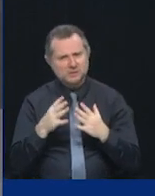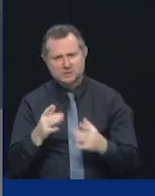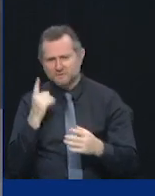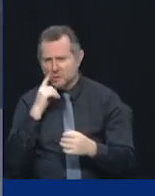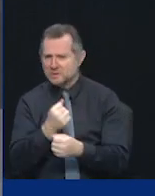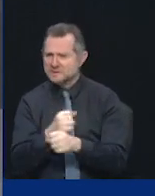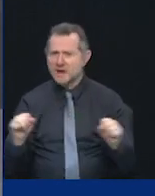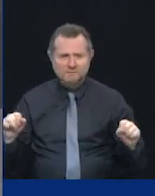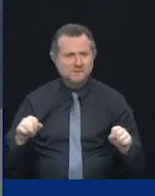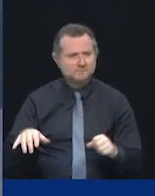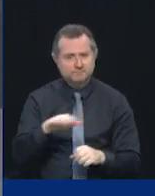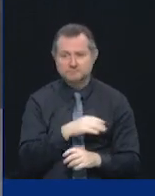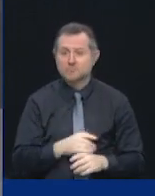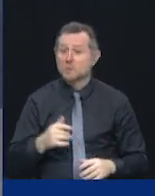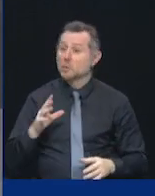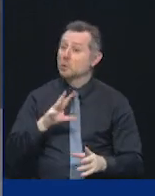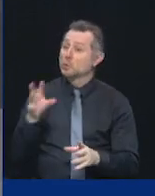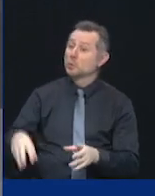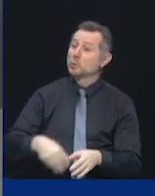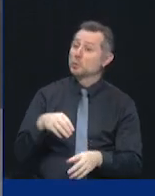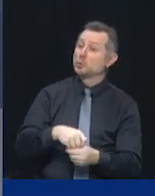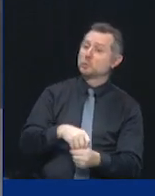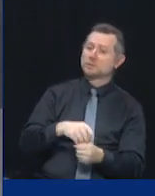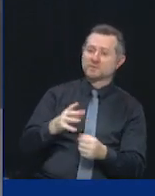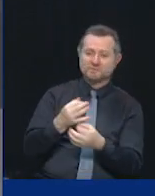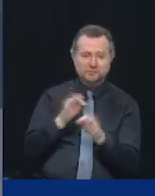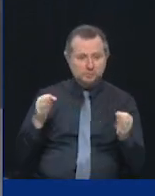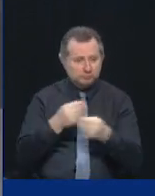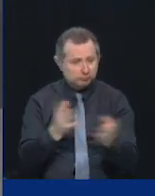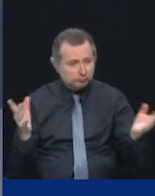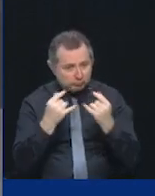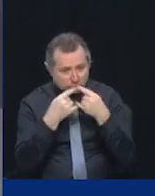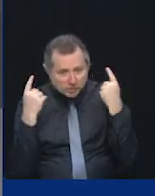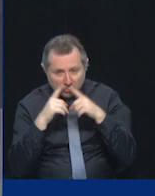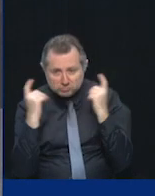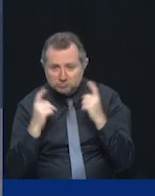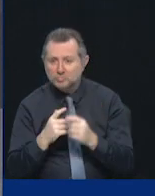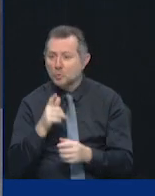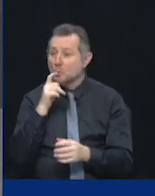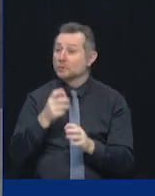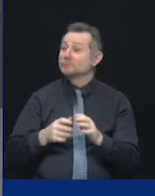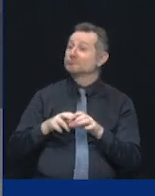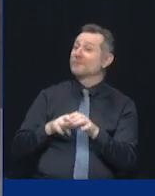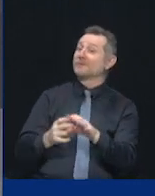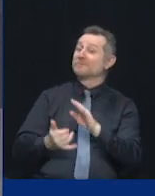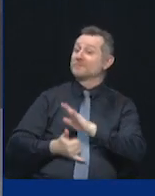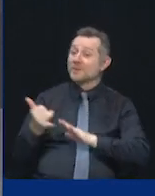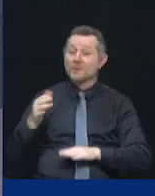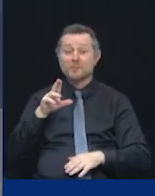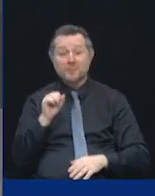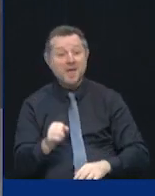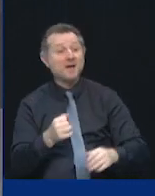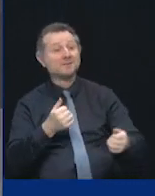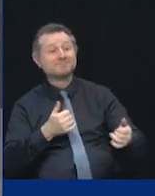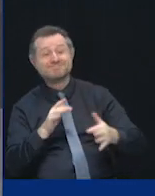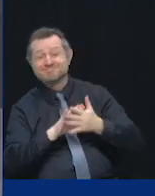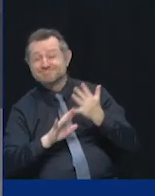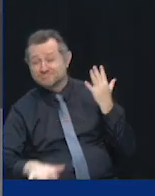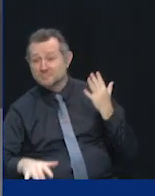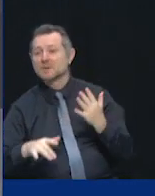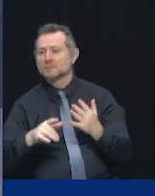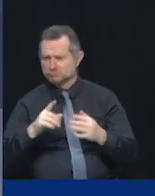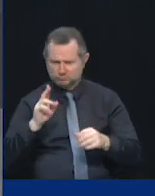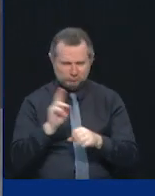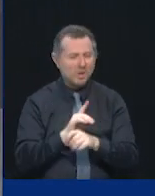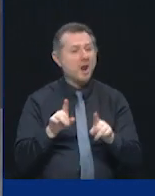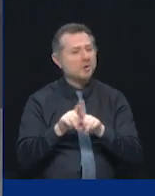the MTA's mask force distributing free masks to subway, bus, and railroad customers, enhanced disinfecting and cleaning efforts,